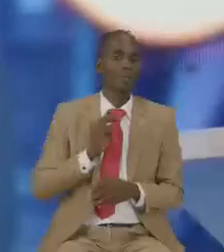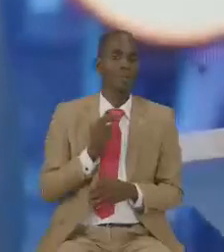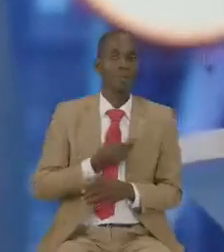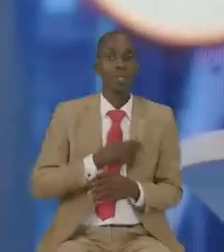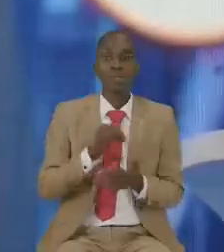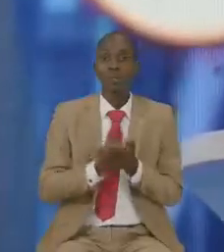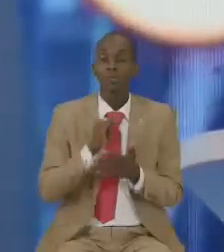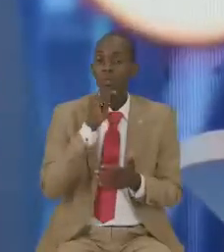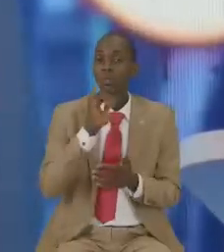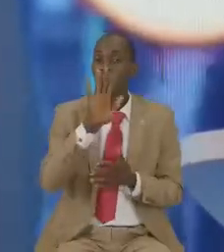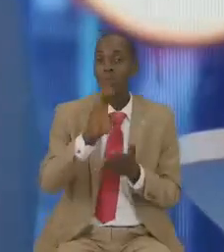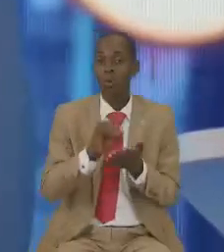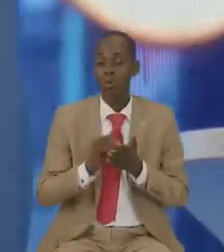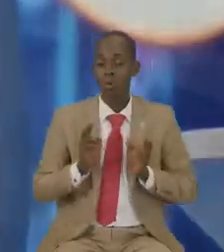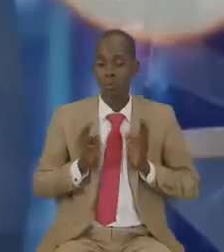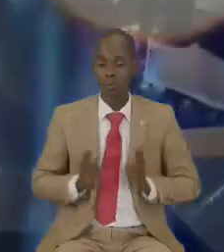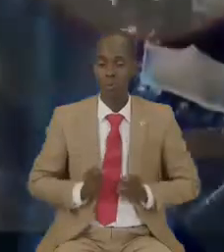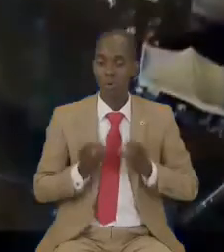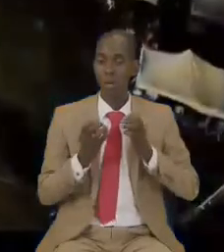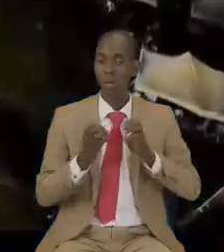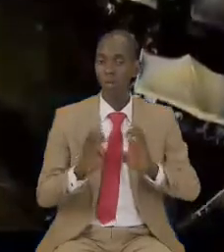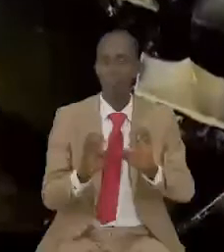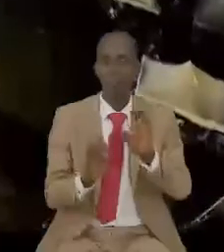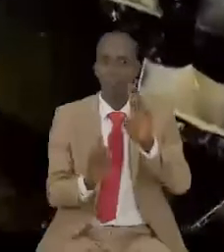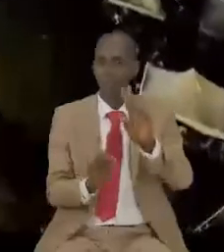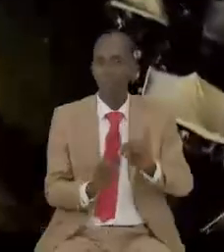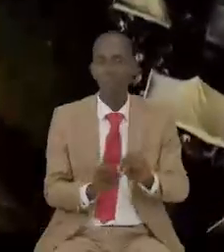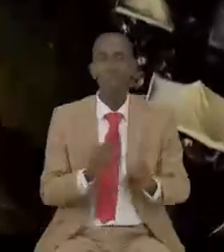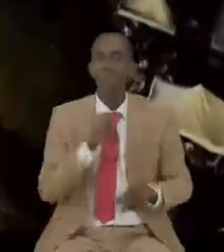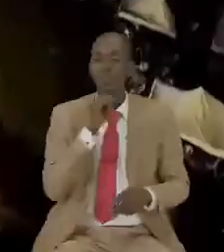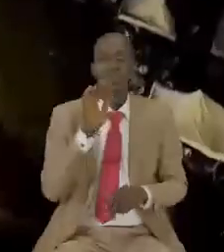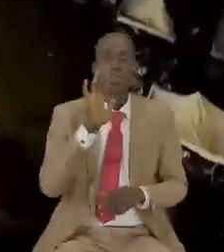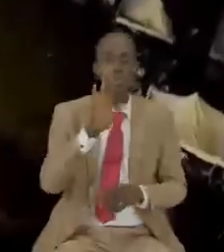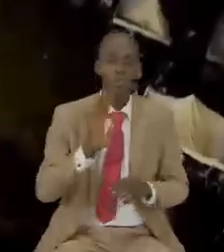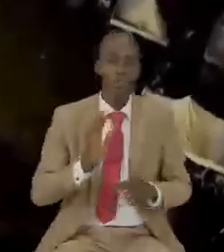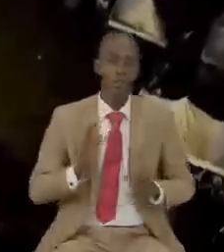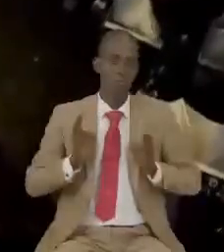your human effort, it is not your human